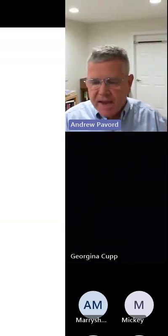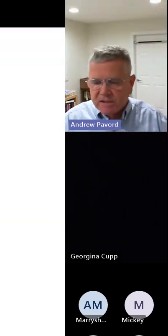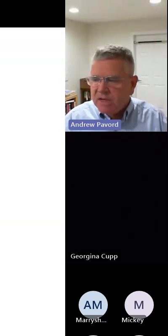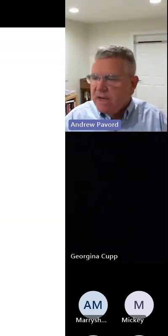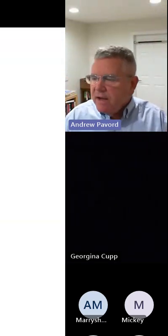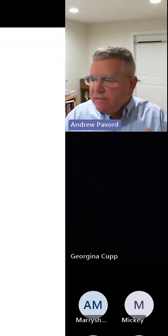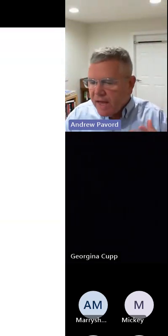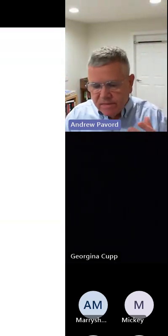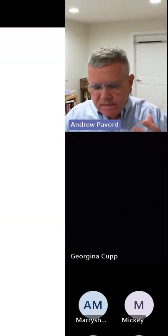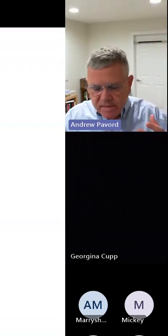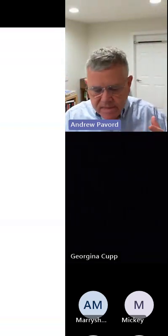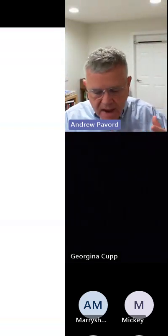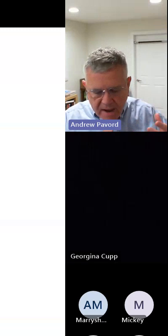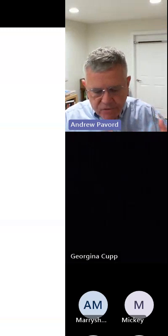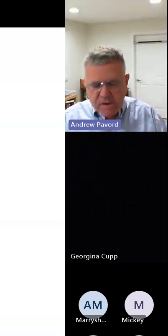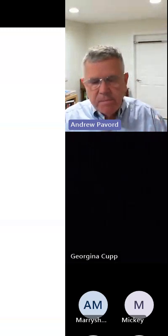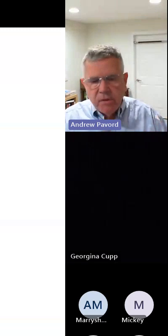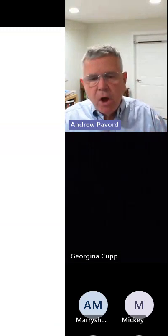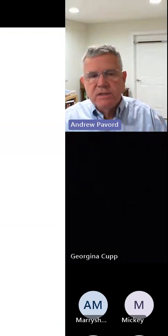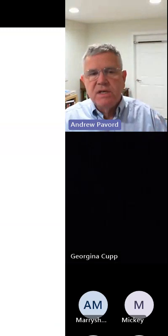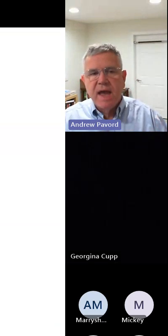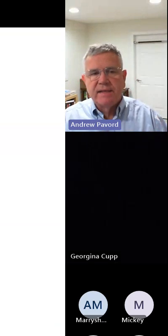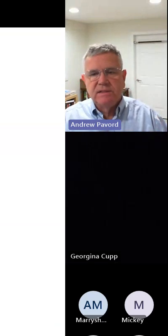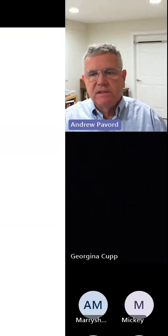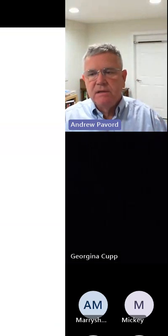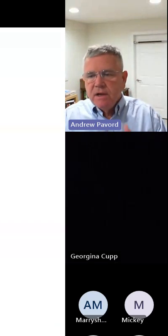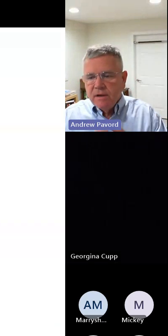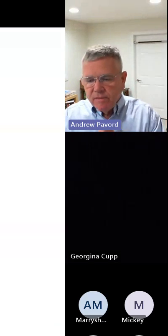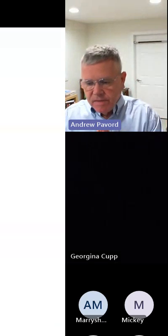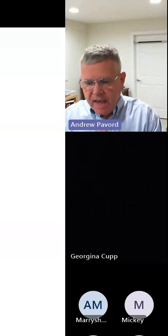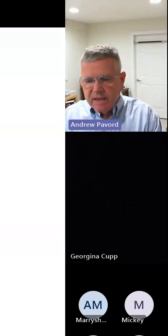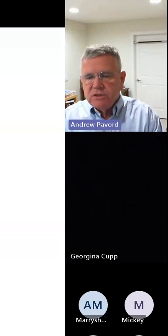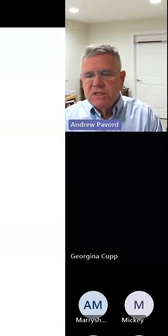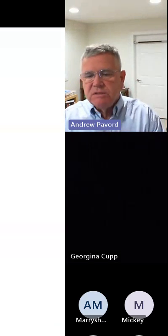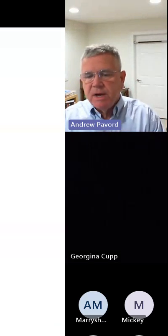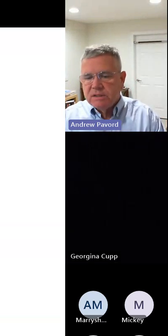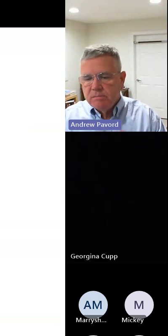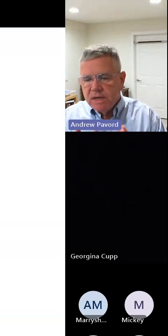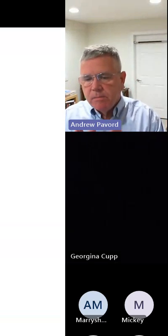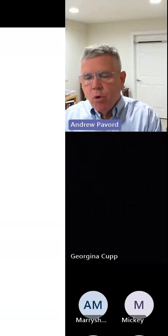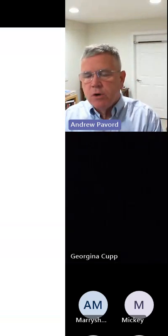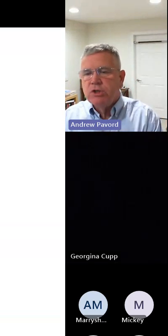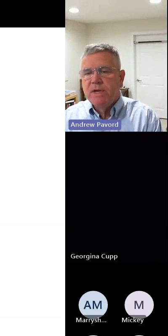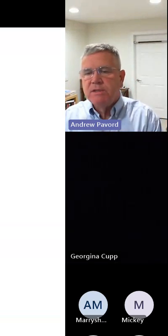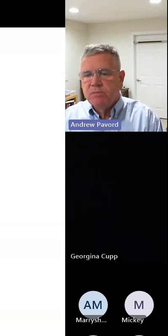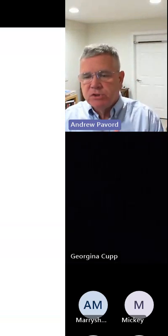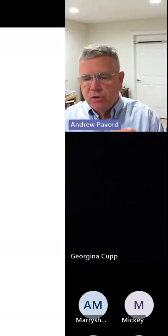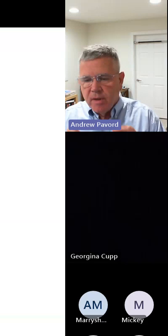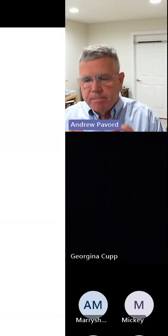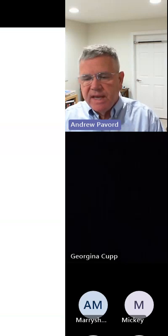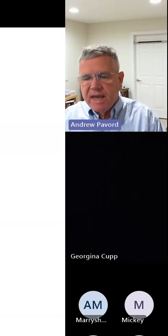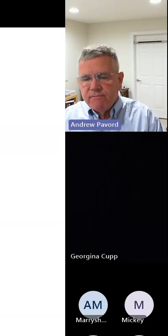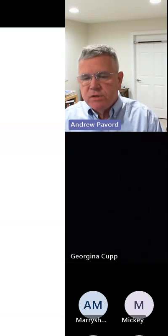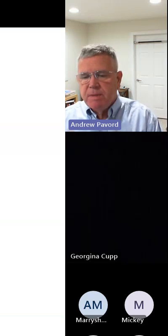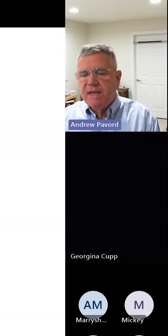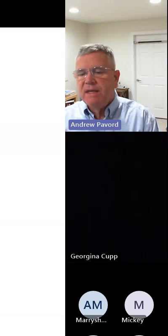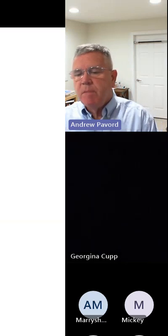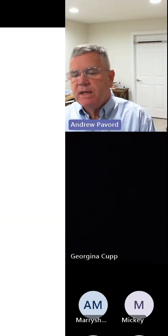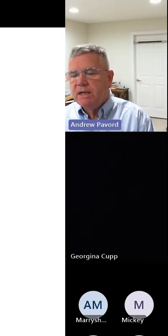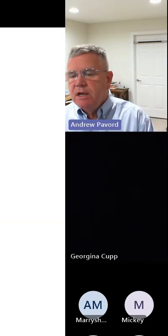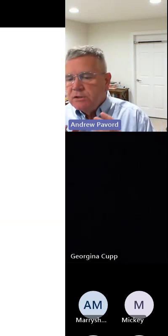had in the past, that after the law is enacted, the agencies must submit apportionments, which are a plan